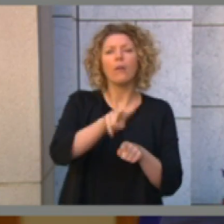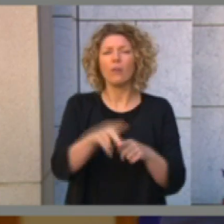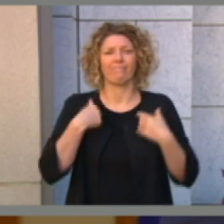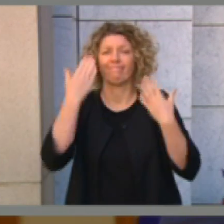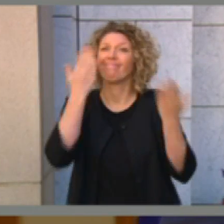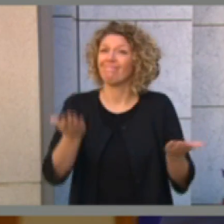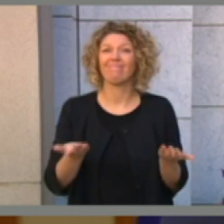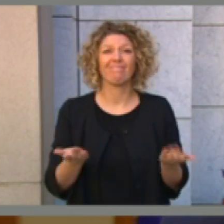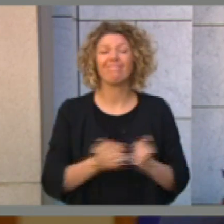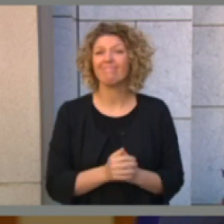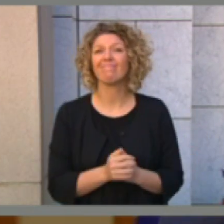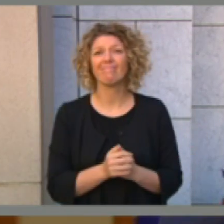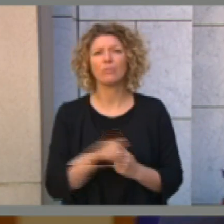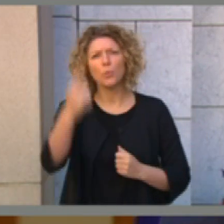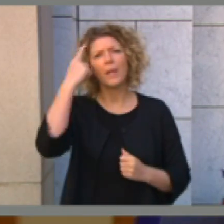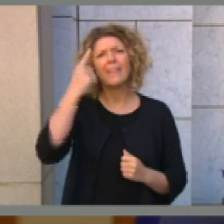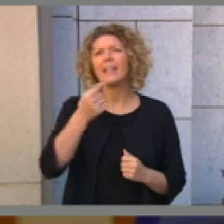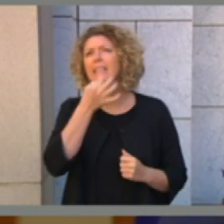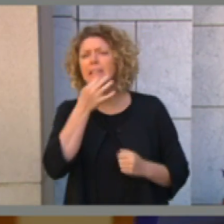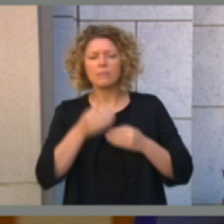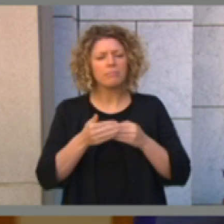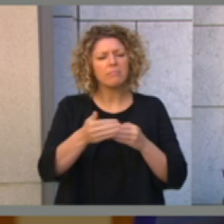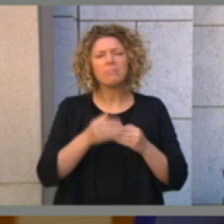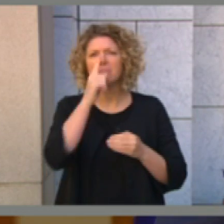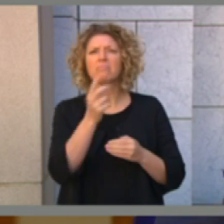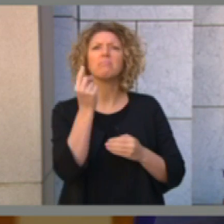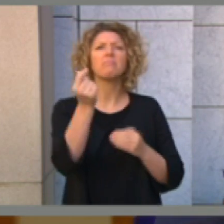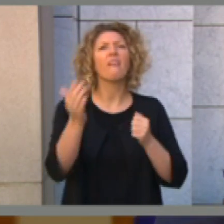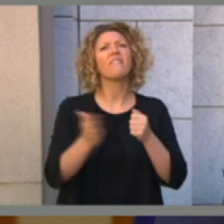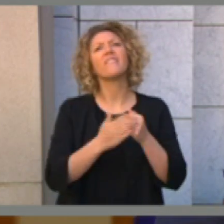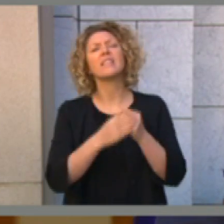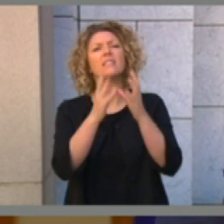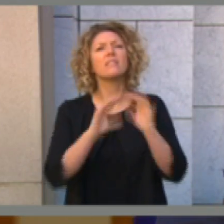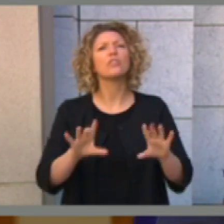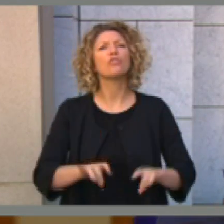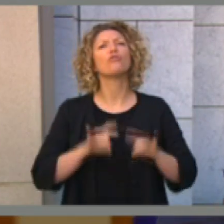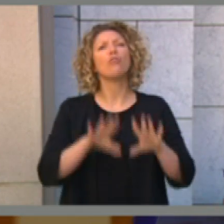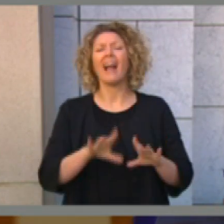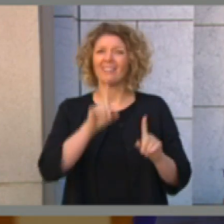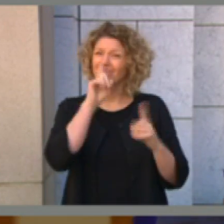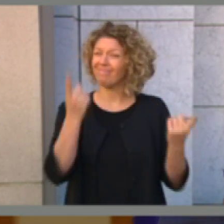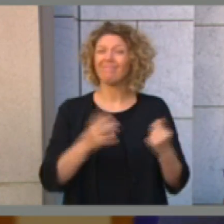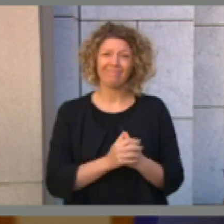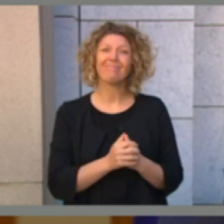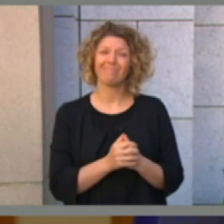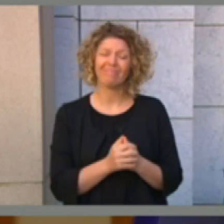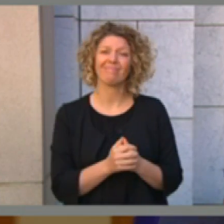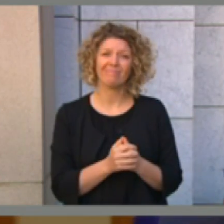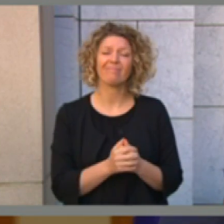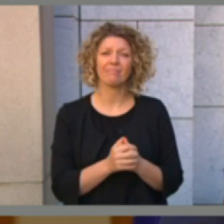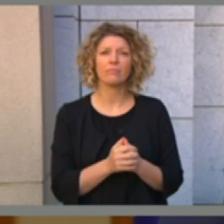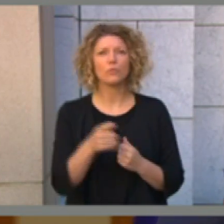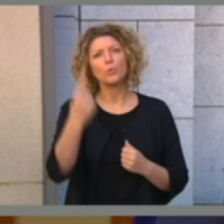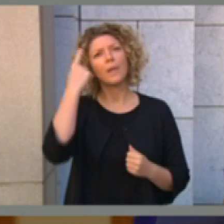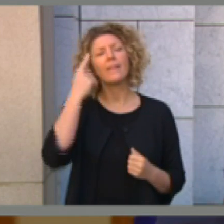no short-term quick fix to how this is dealt with in Australia. The idea that you can just